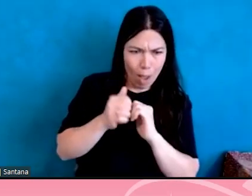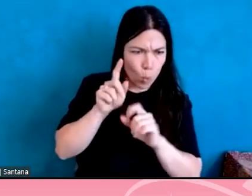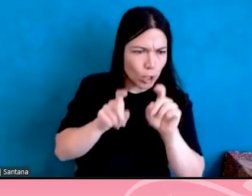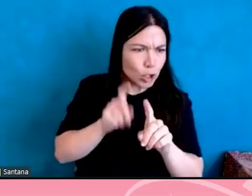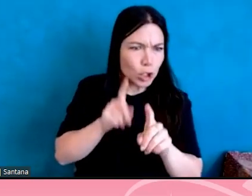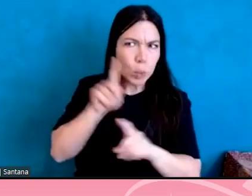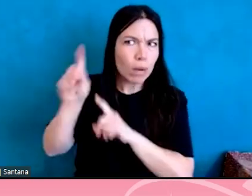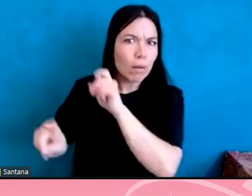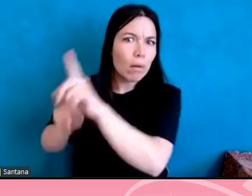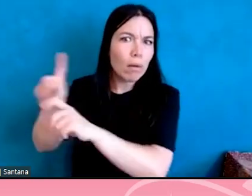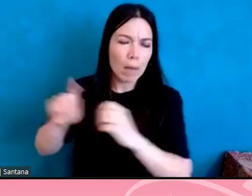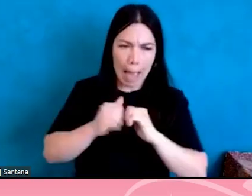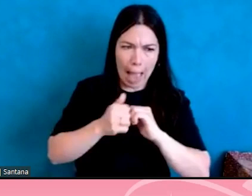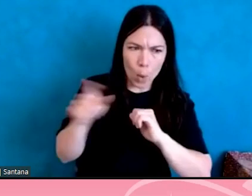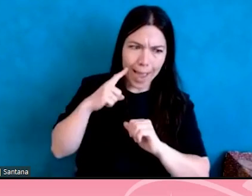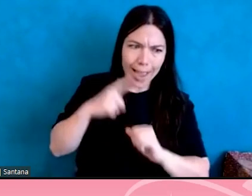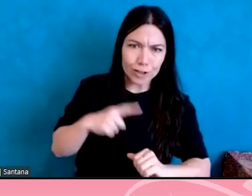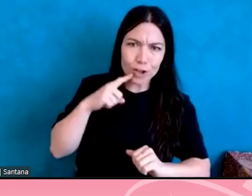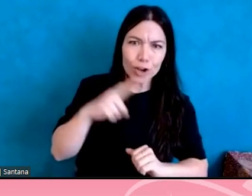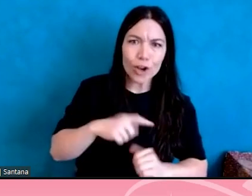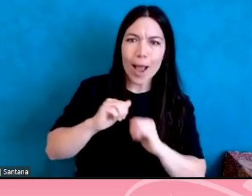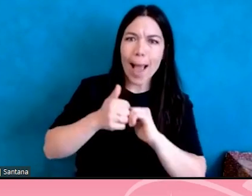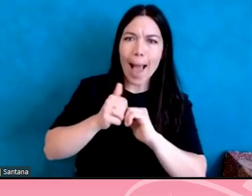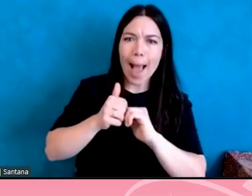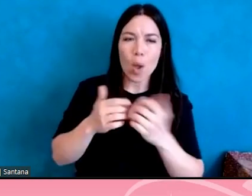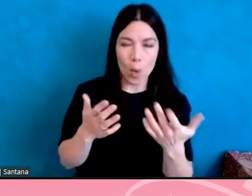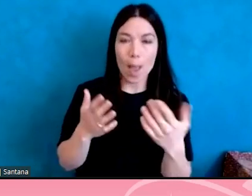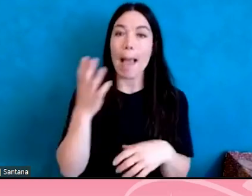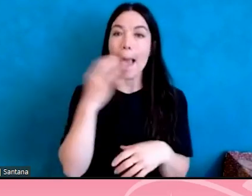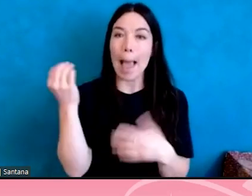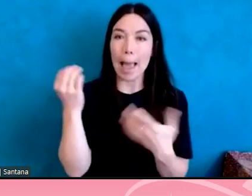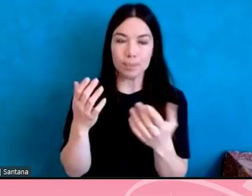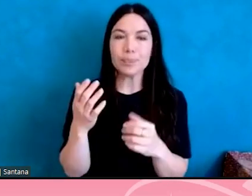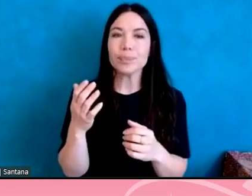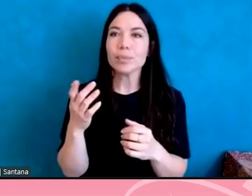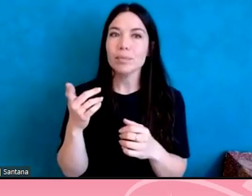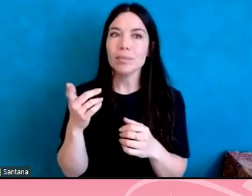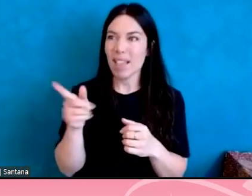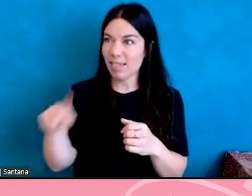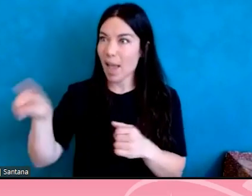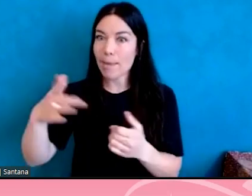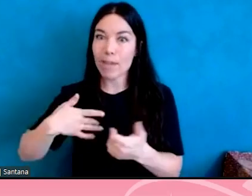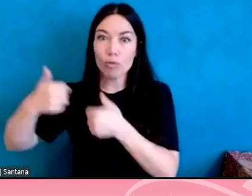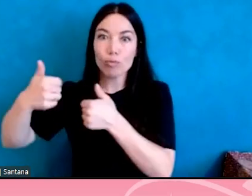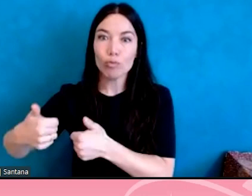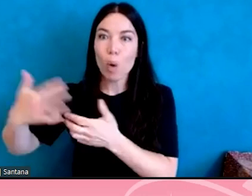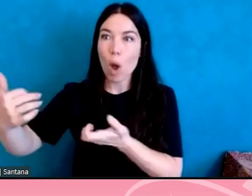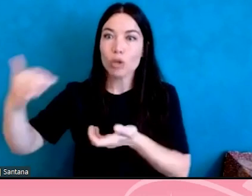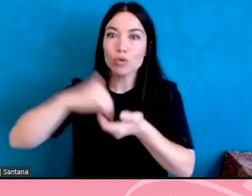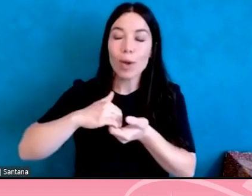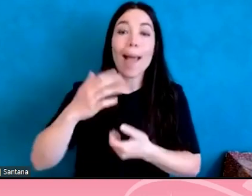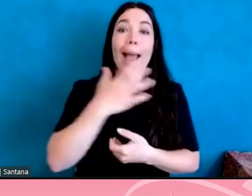be answered. And with respect to understanding in our instance here, levels of language use